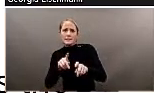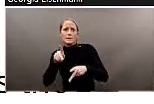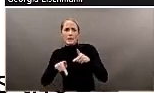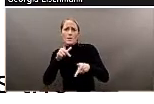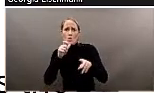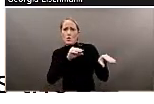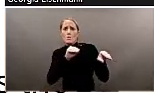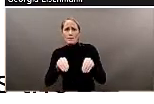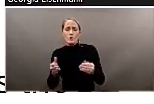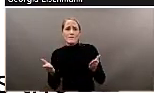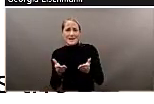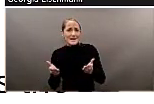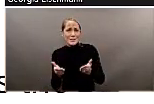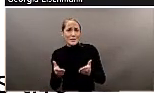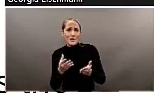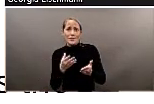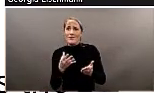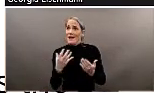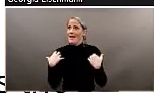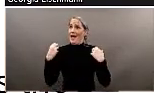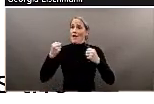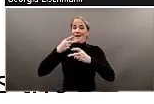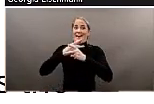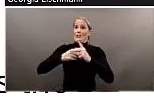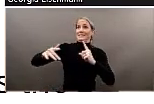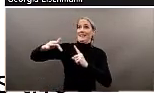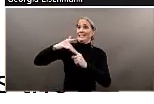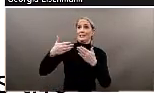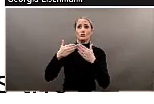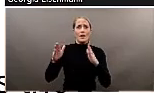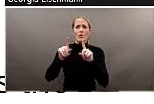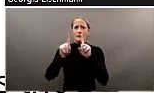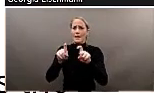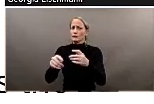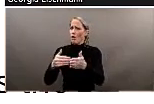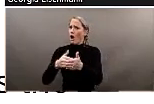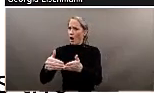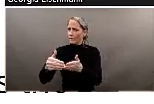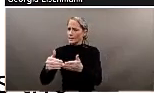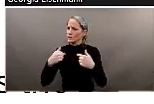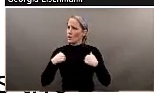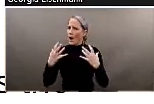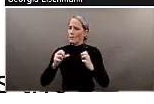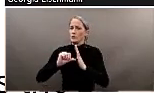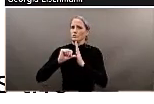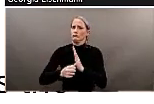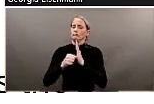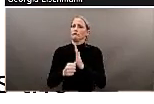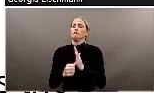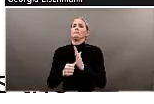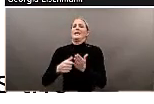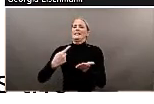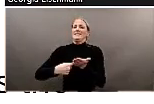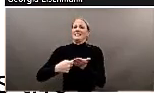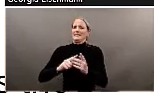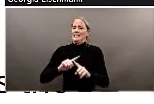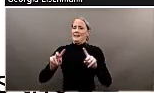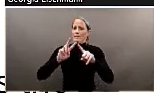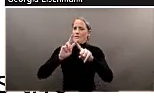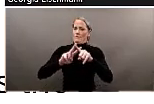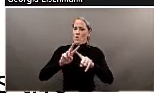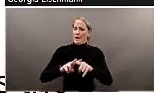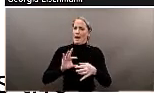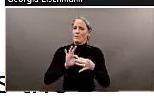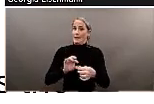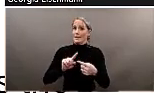opportunities. But as healthcare providers, we're screened all the time, even in healthcare settings. So I just wanted to make sure that we understand what we're talking